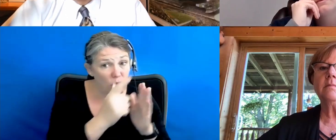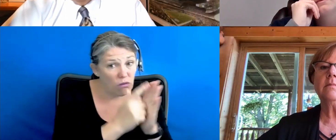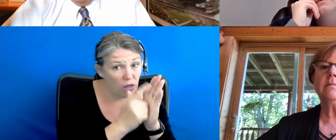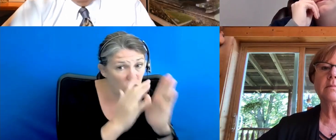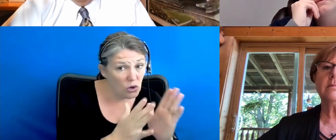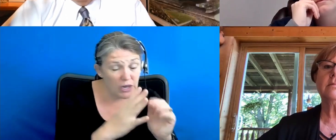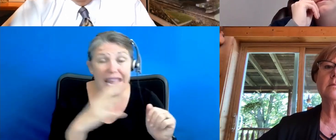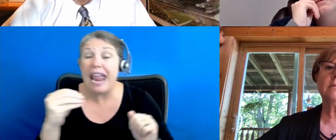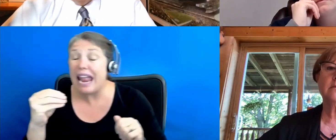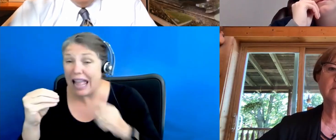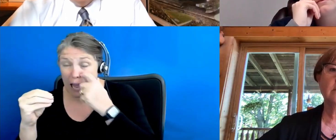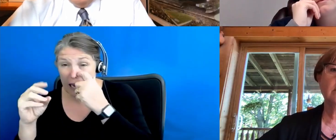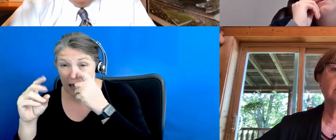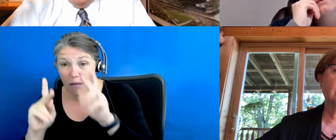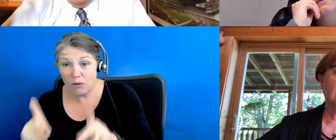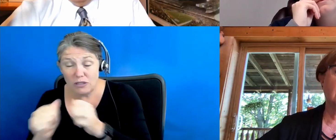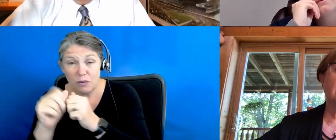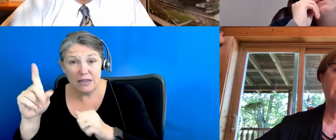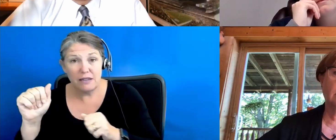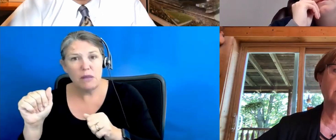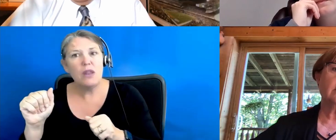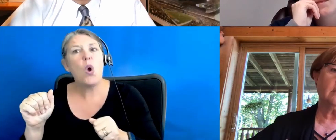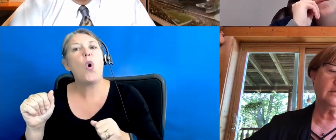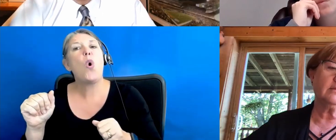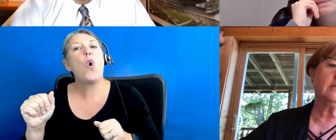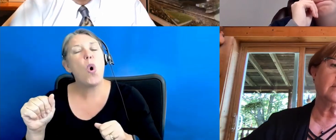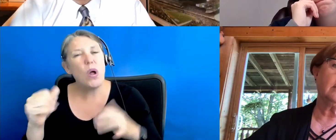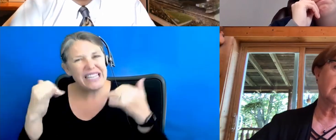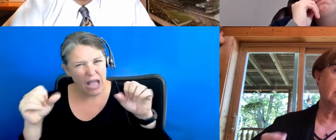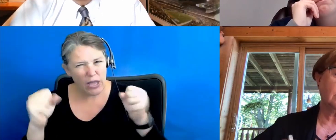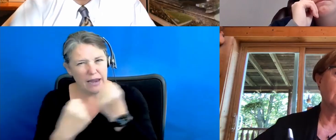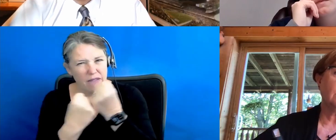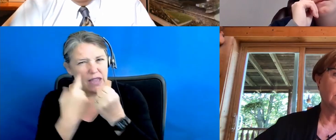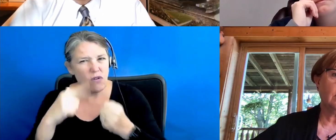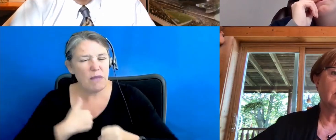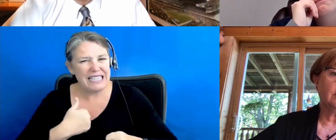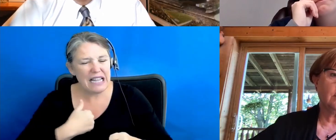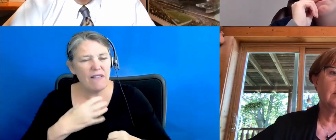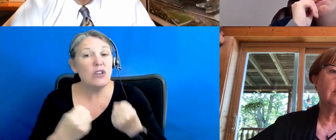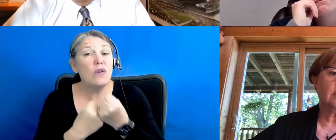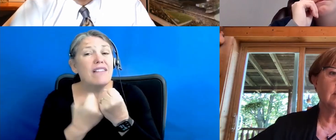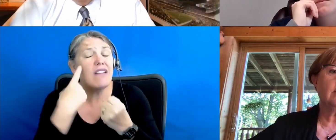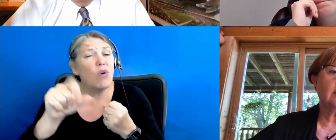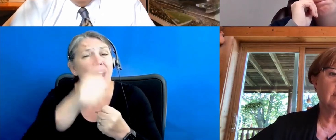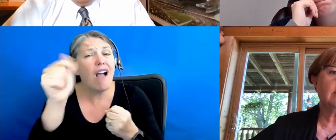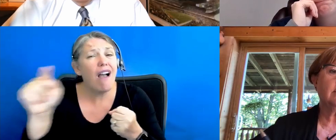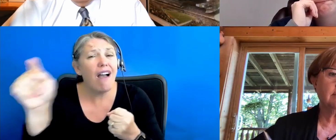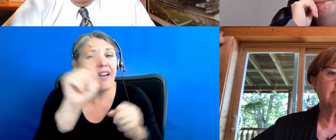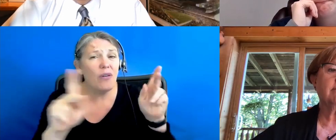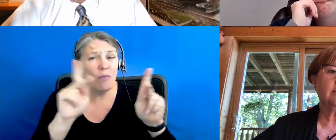disability, because it gave me just a tremendous platform, not only to advocate for myself, but to advocate for others as well.